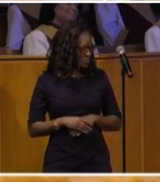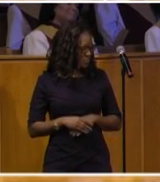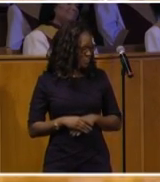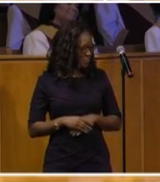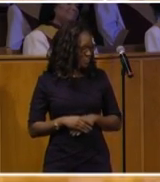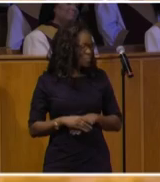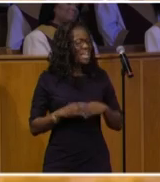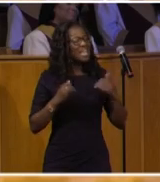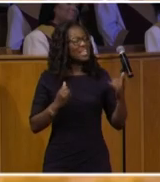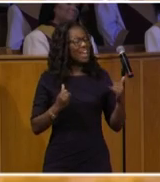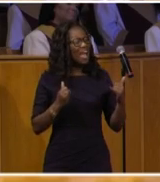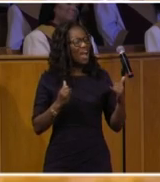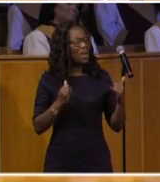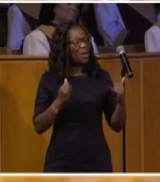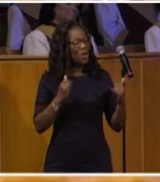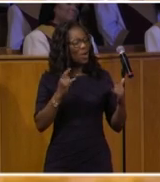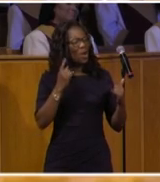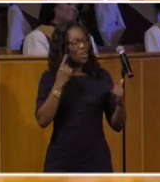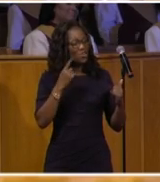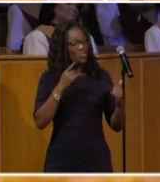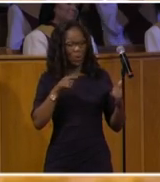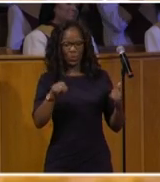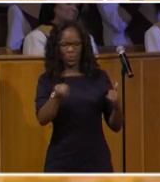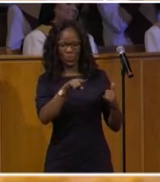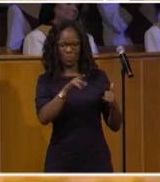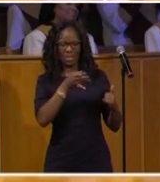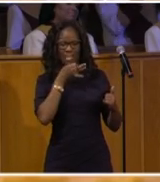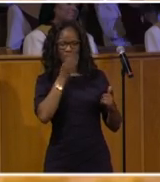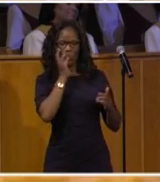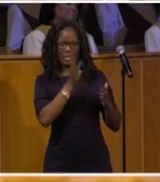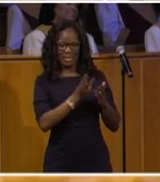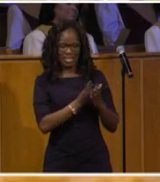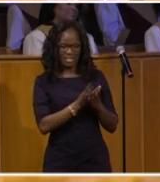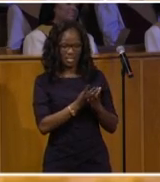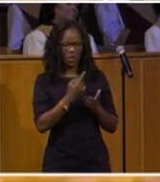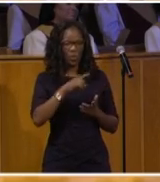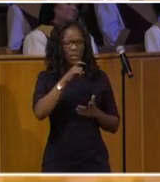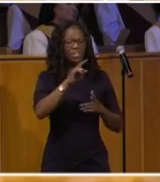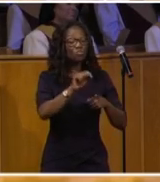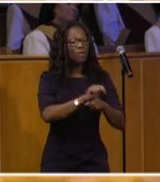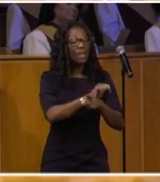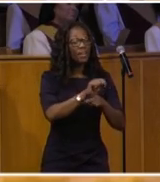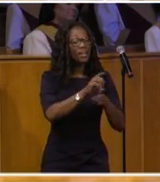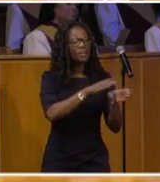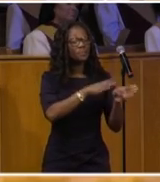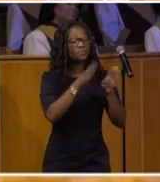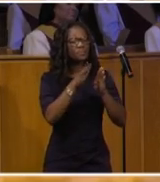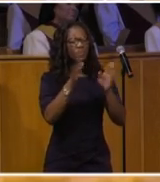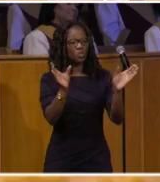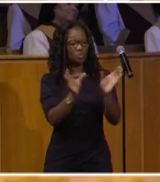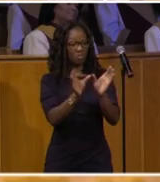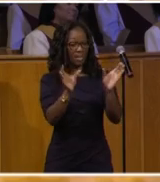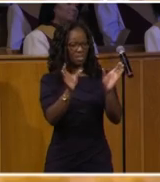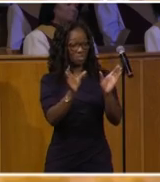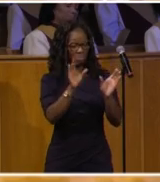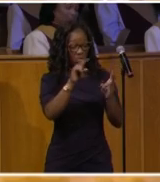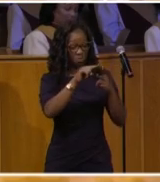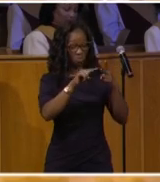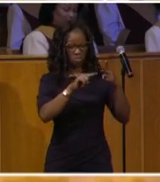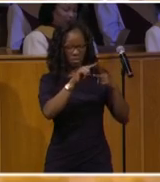In order to be an expert witness, we need training and we need